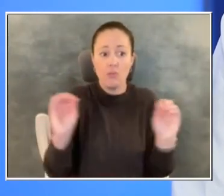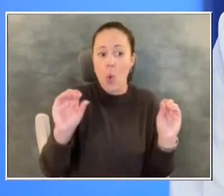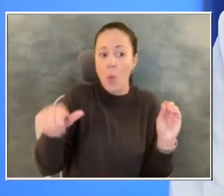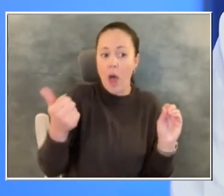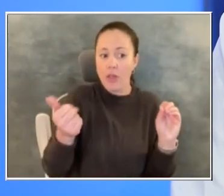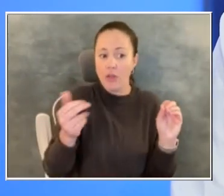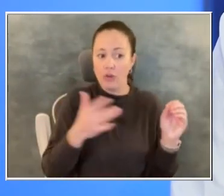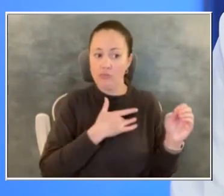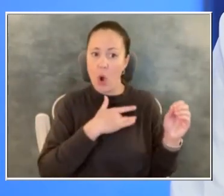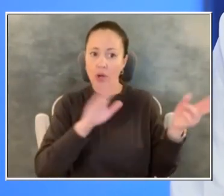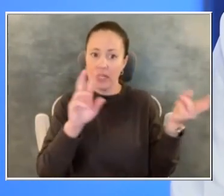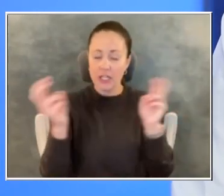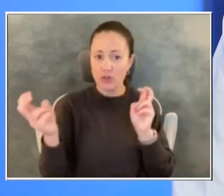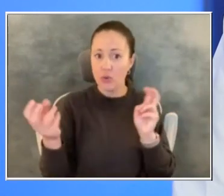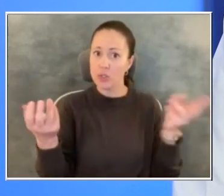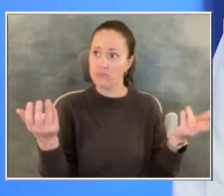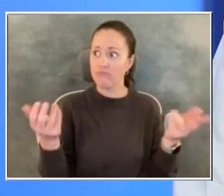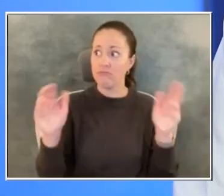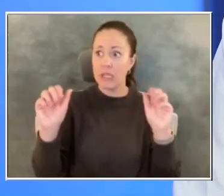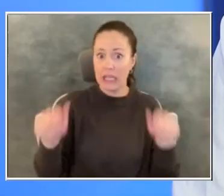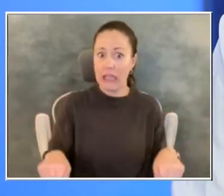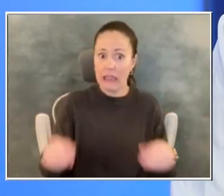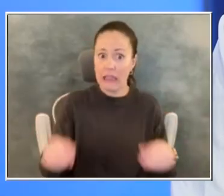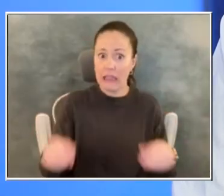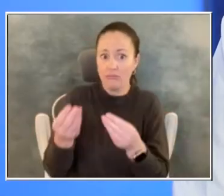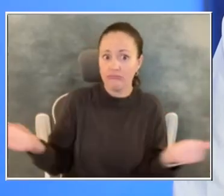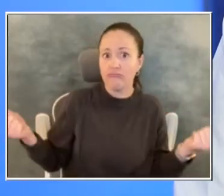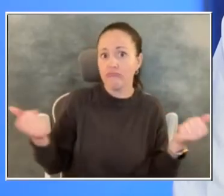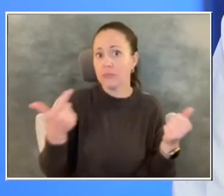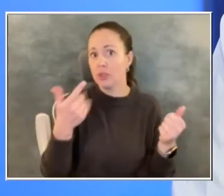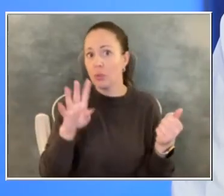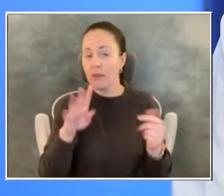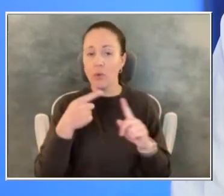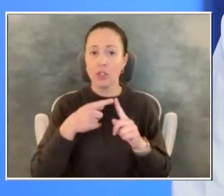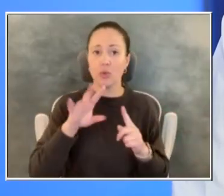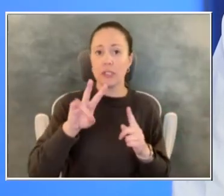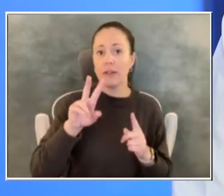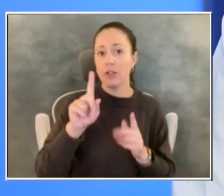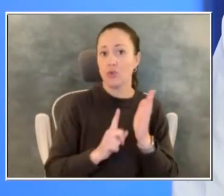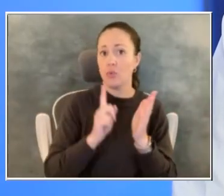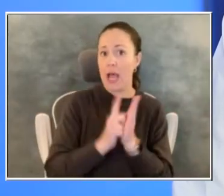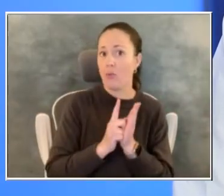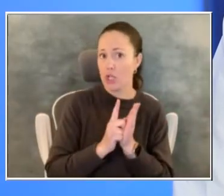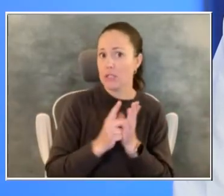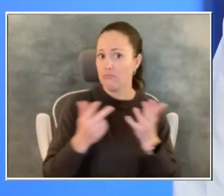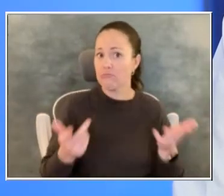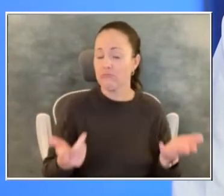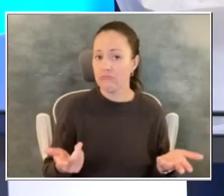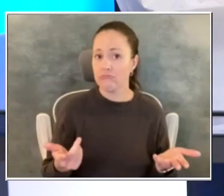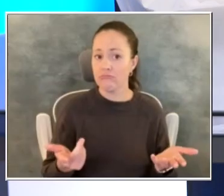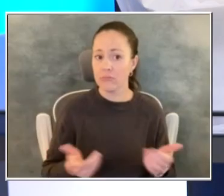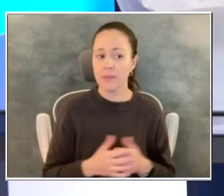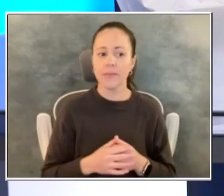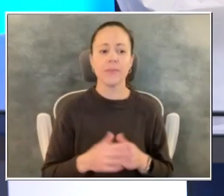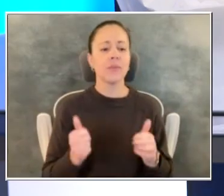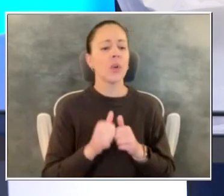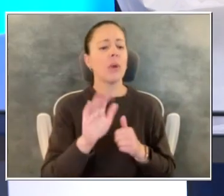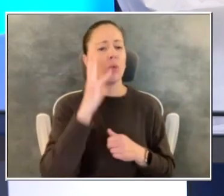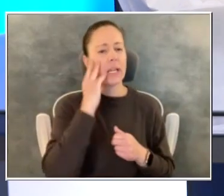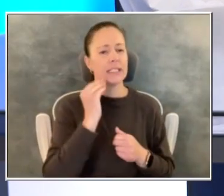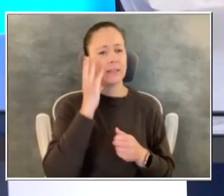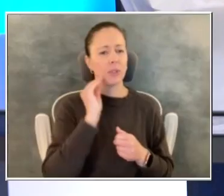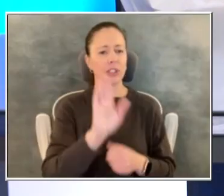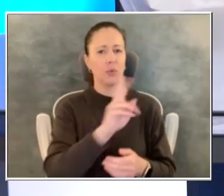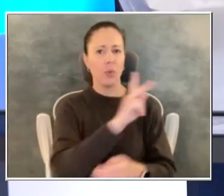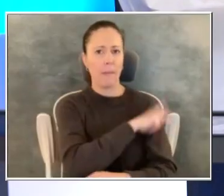conditions. So it can, in 24 to 72 hours, resolve. In your experience with your patients who've had